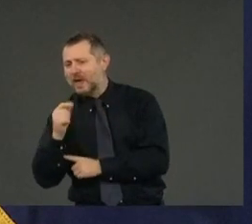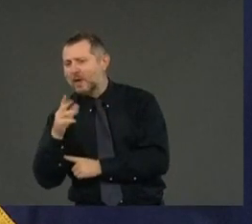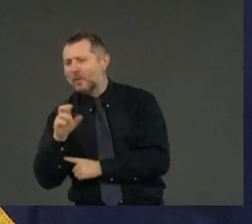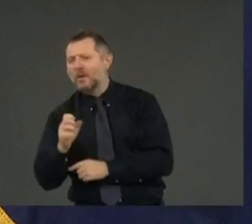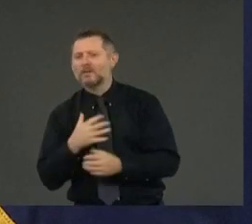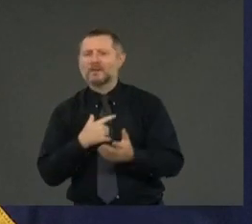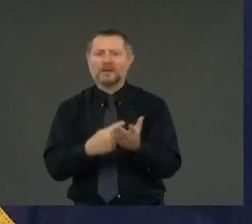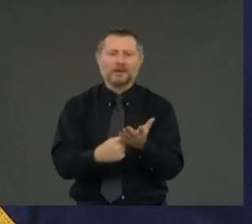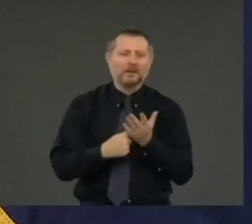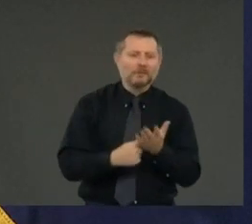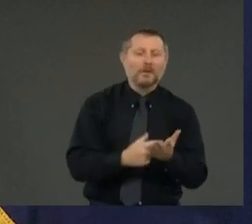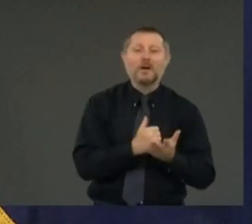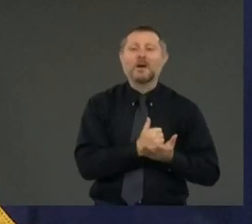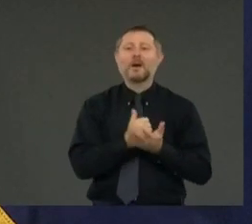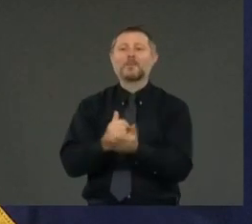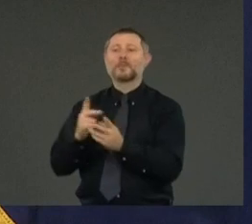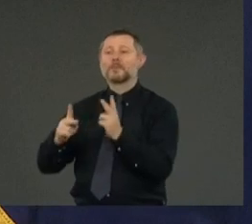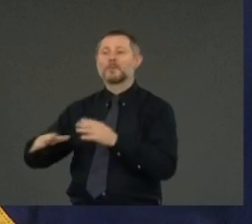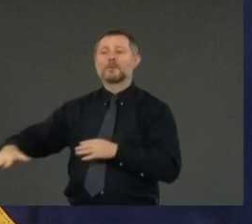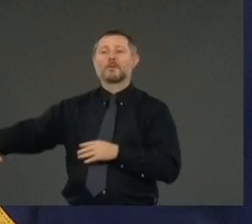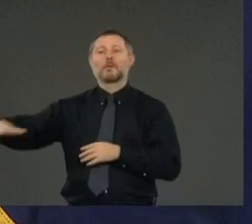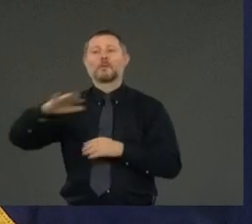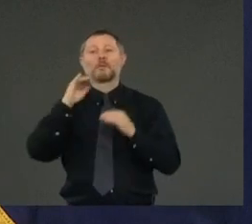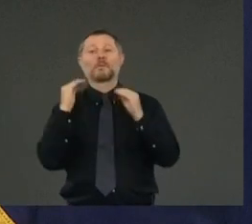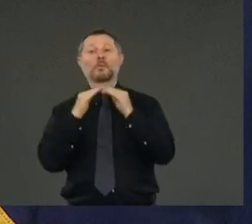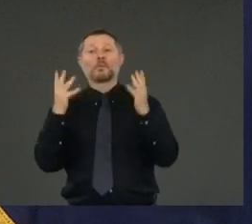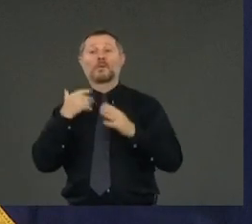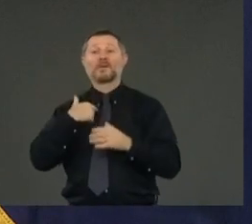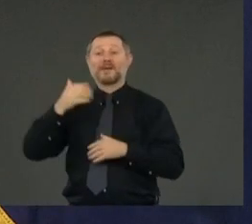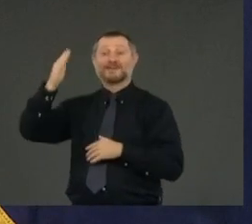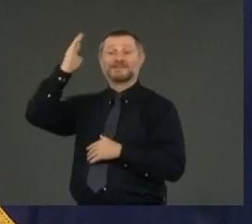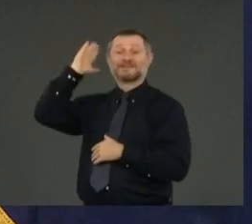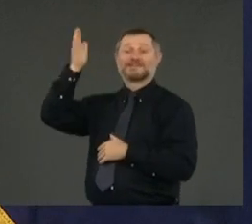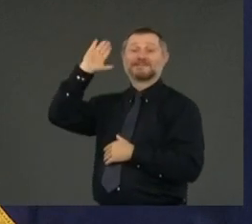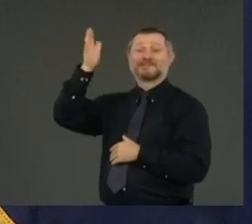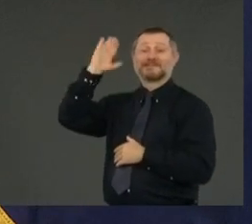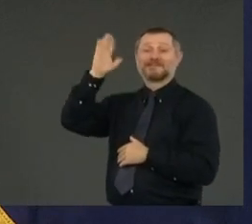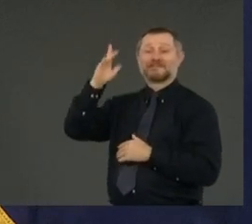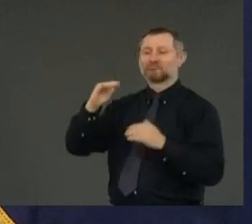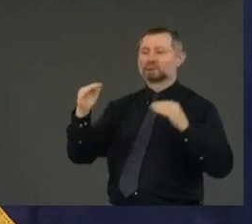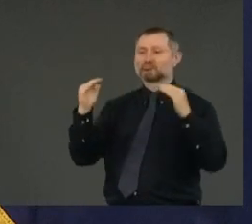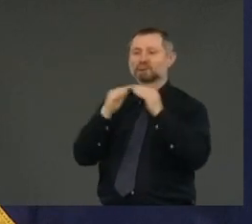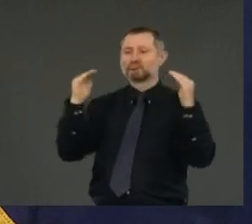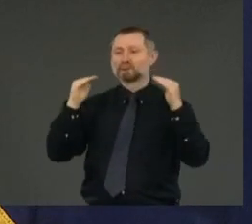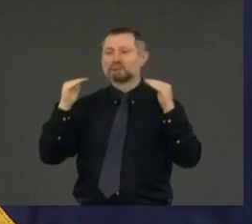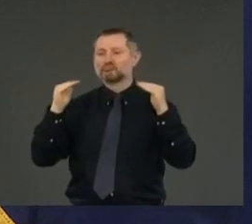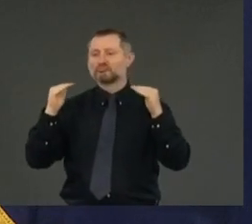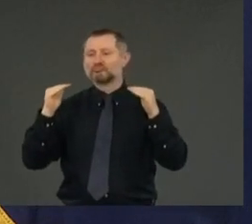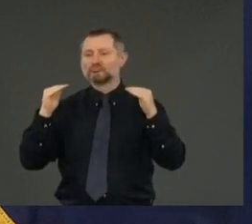briefing. I actually think the back and forth with the press